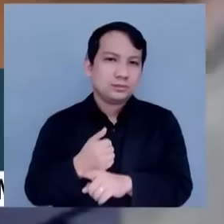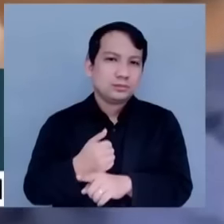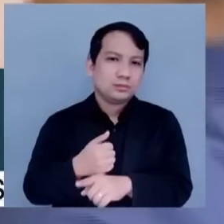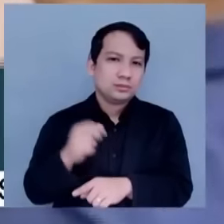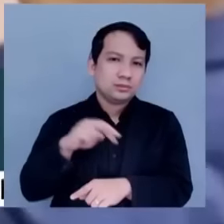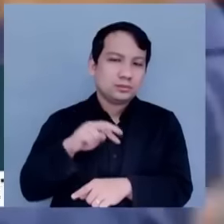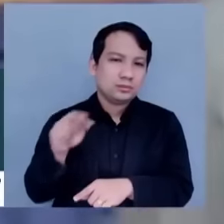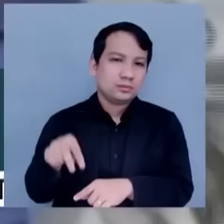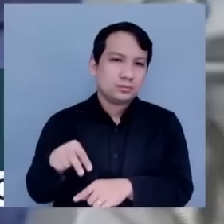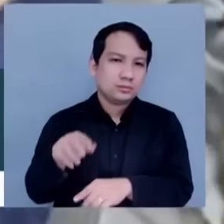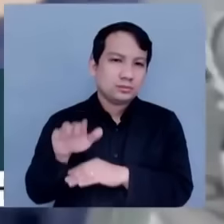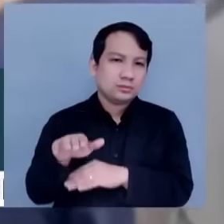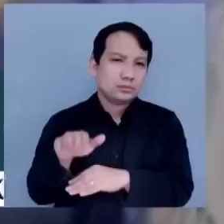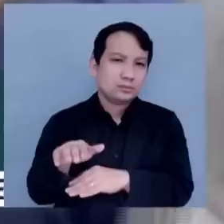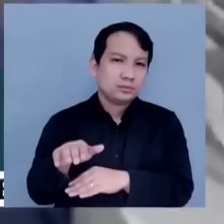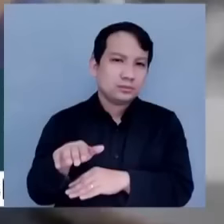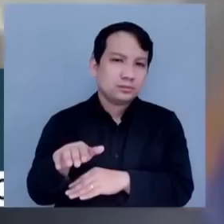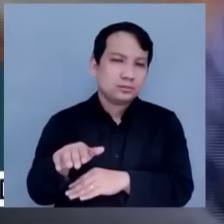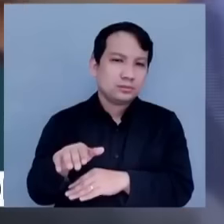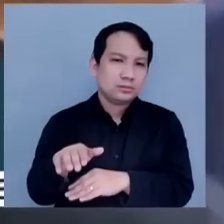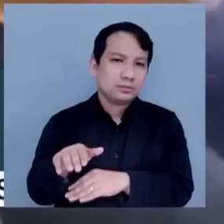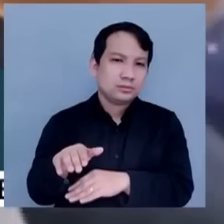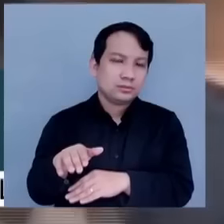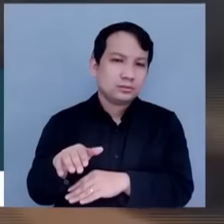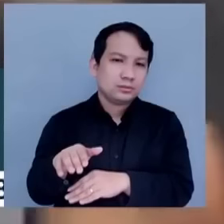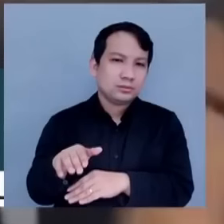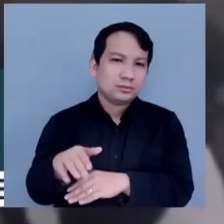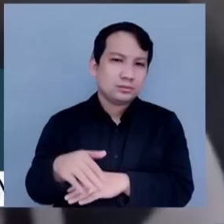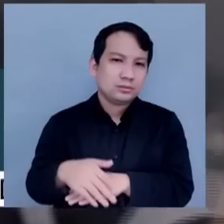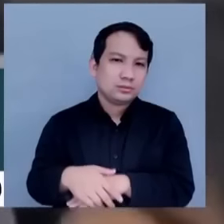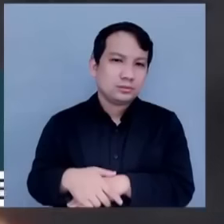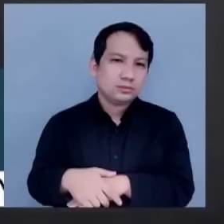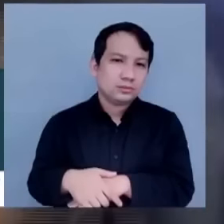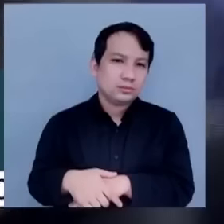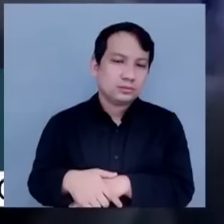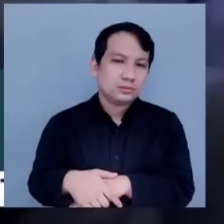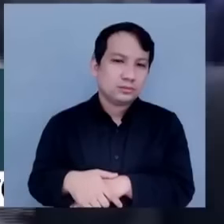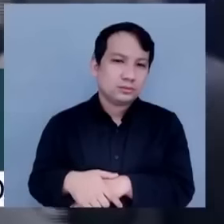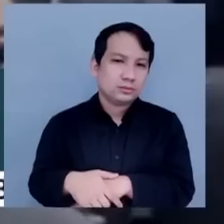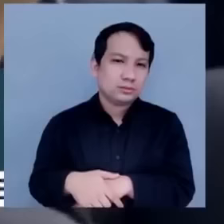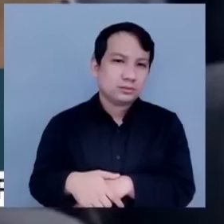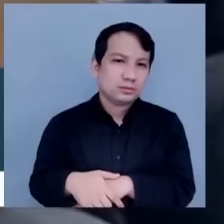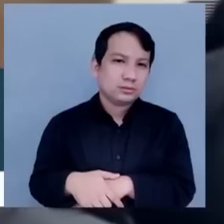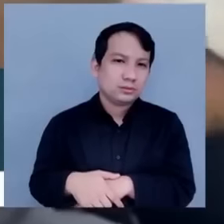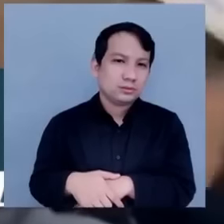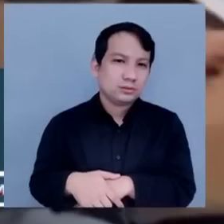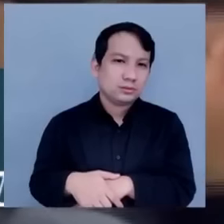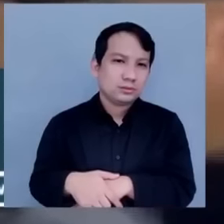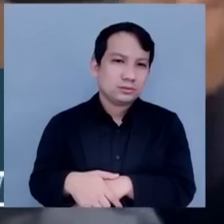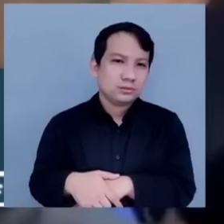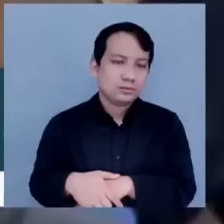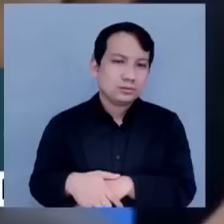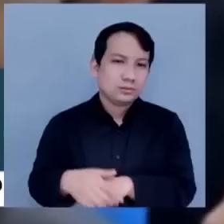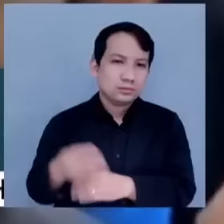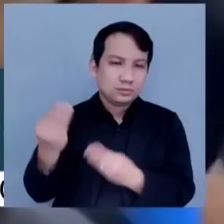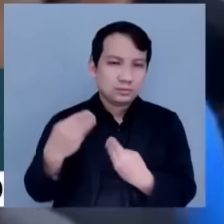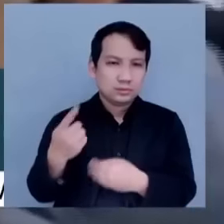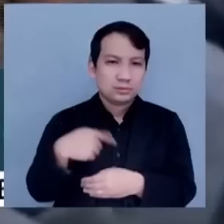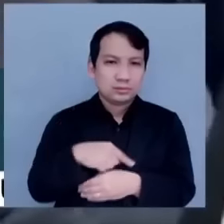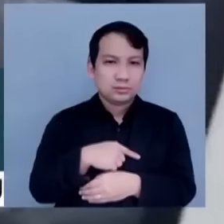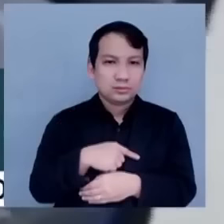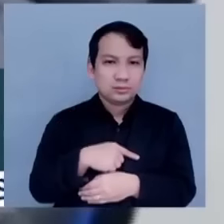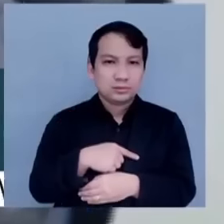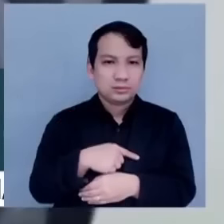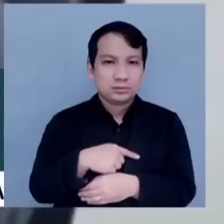the afternoon, yung subject matter is about her surrender. In fact, she asked me to. She told me that she will just have to